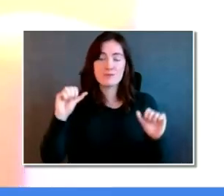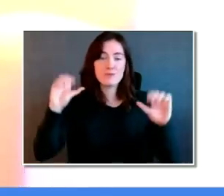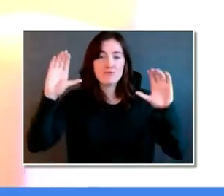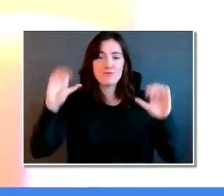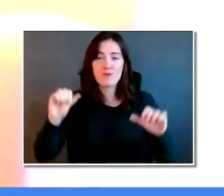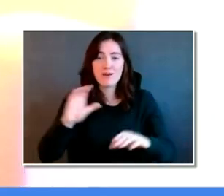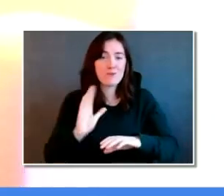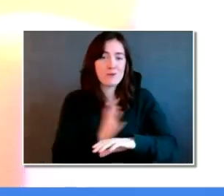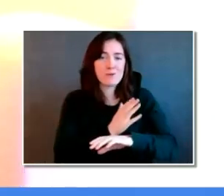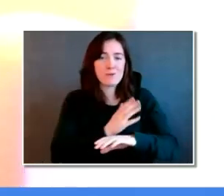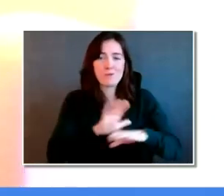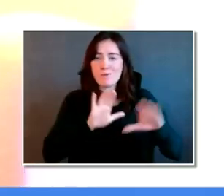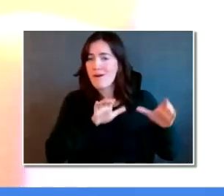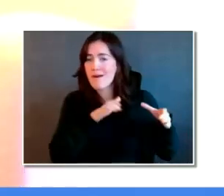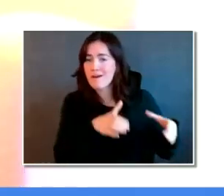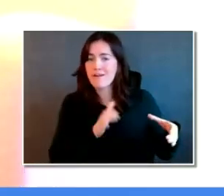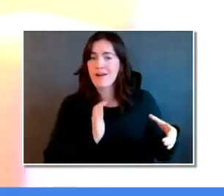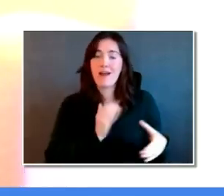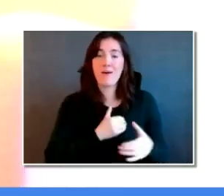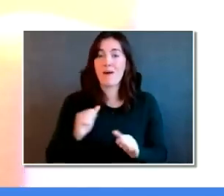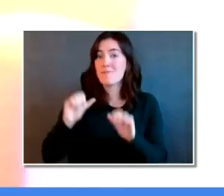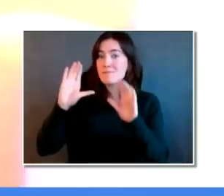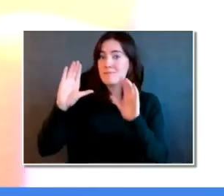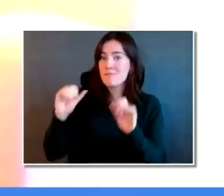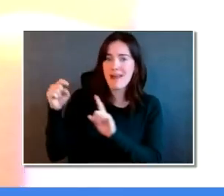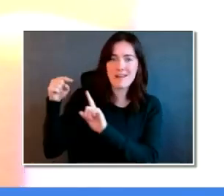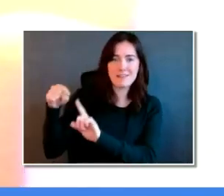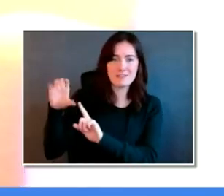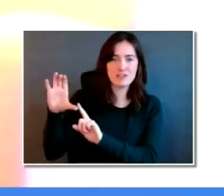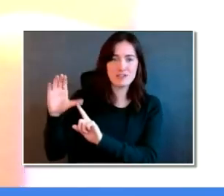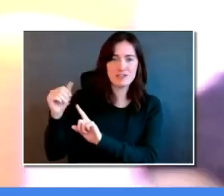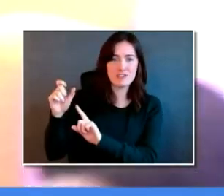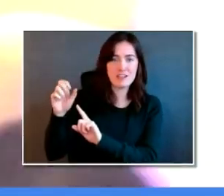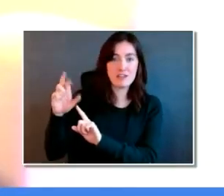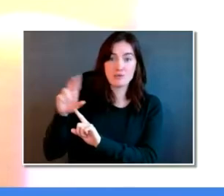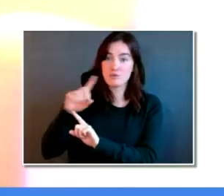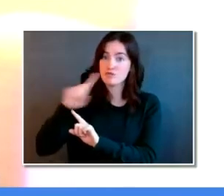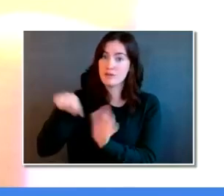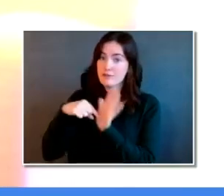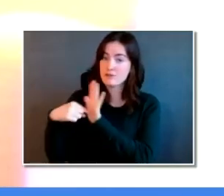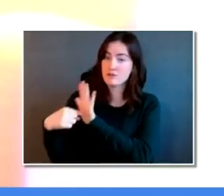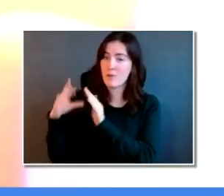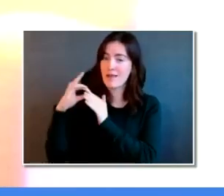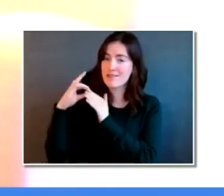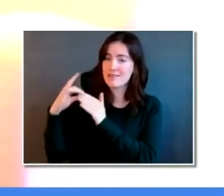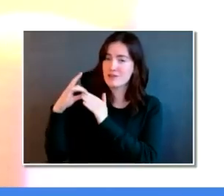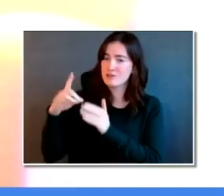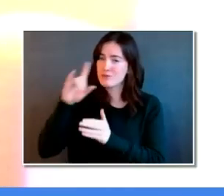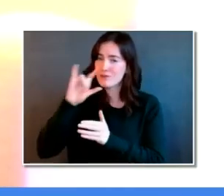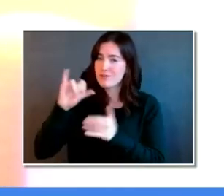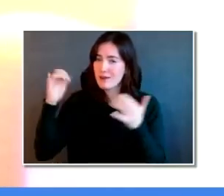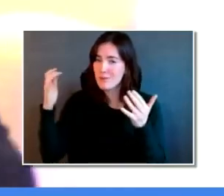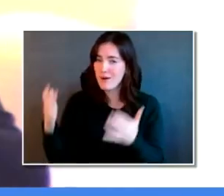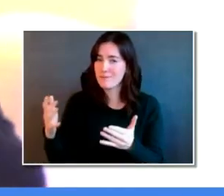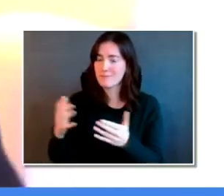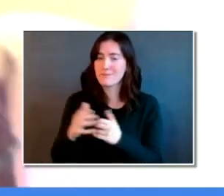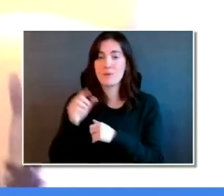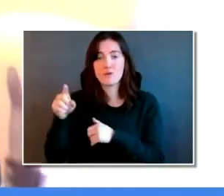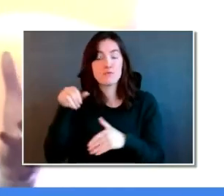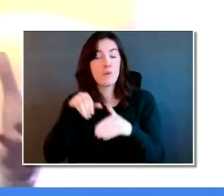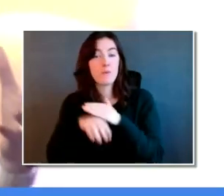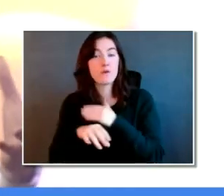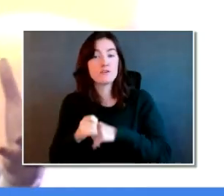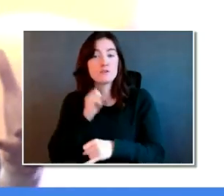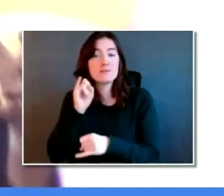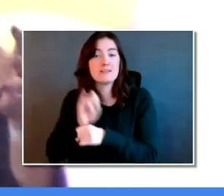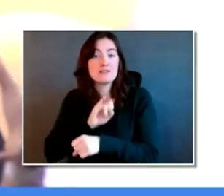our amazing chancellor, who I think is showing us what leadership looks like when you go into an institution and you actually